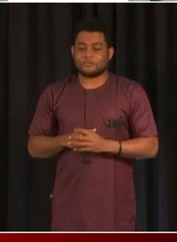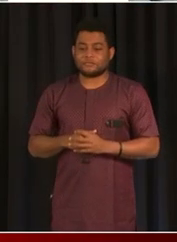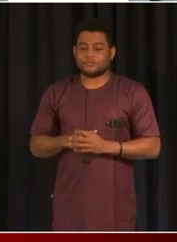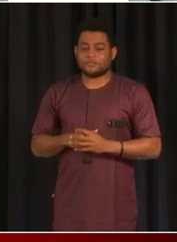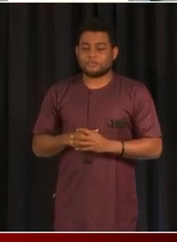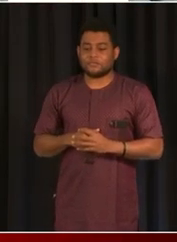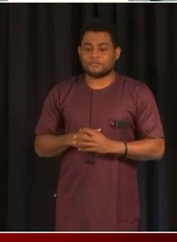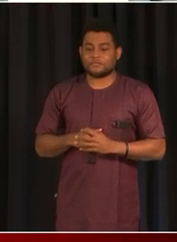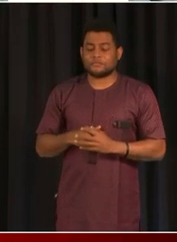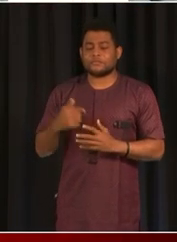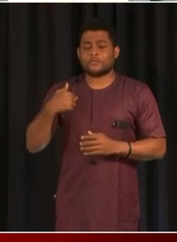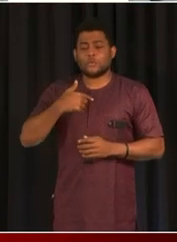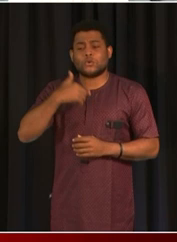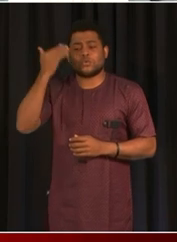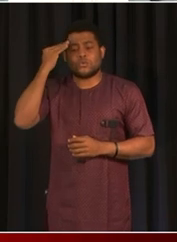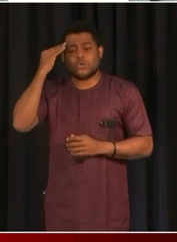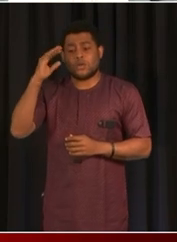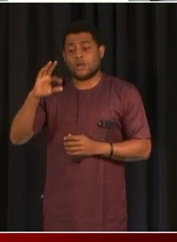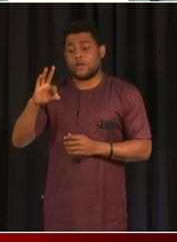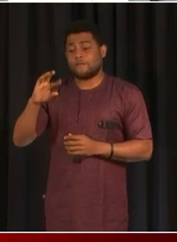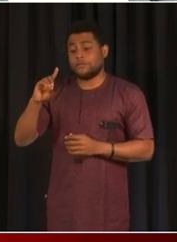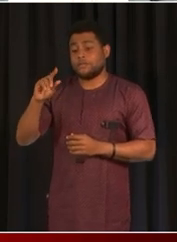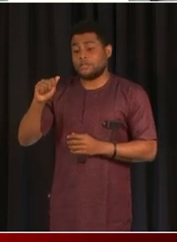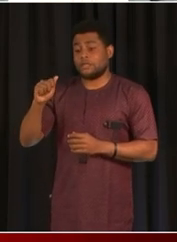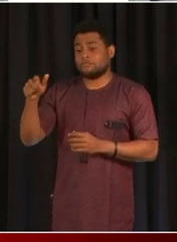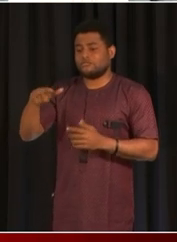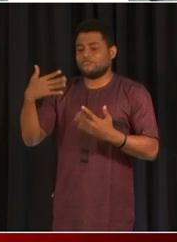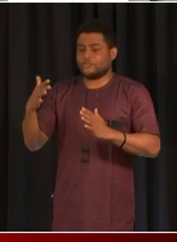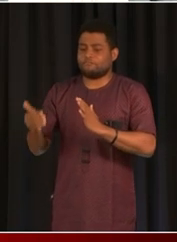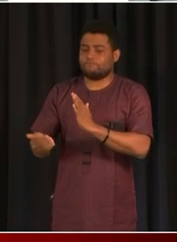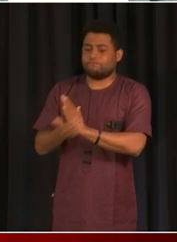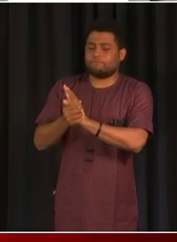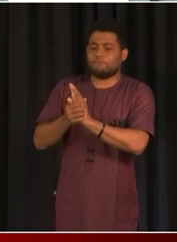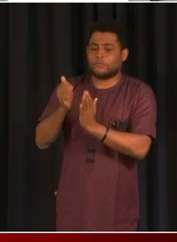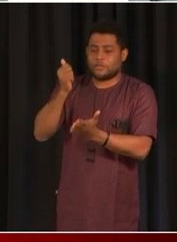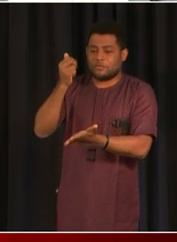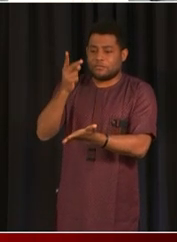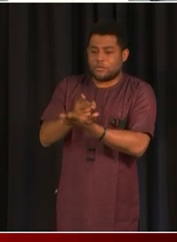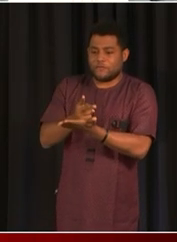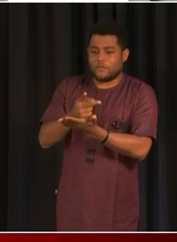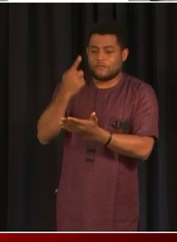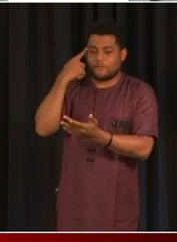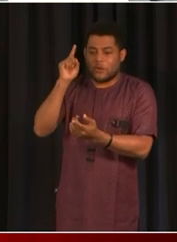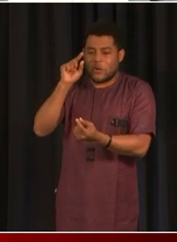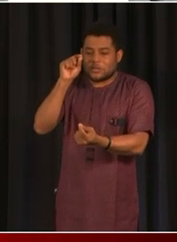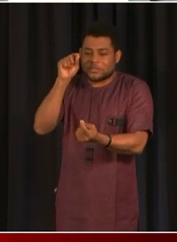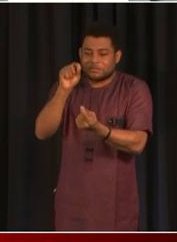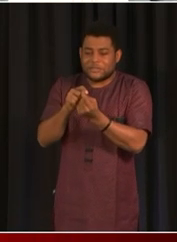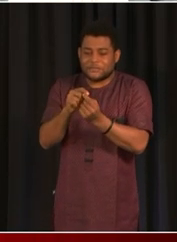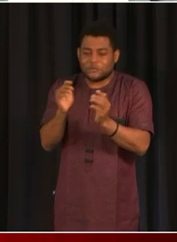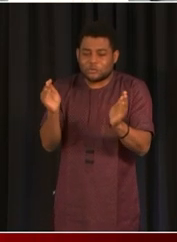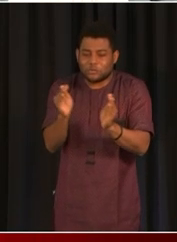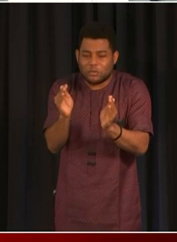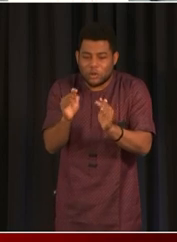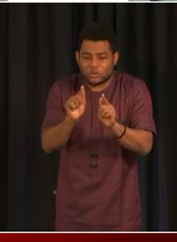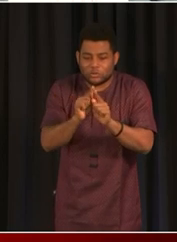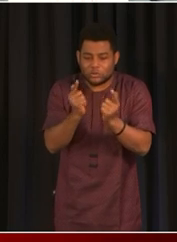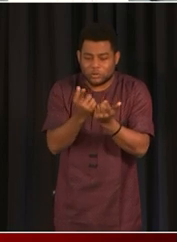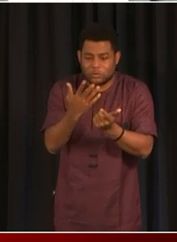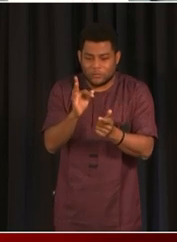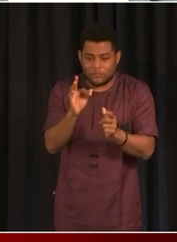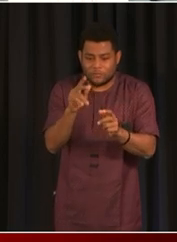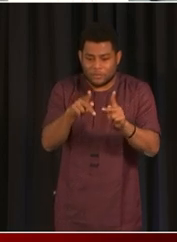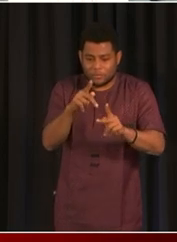the emergency use authorization for a very specific group of individuals as of Thursday. Last week, the CDC made it